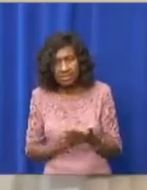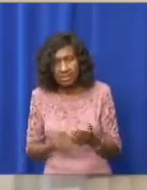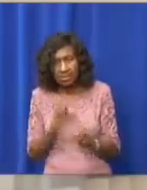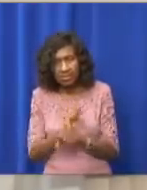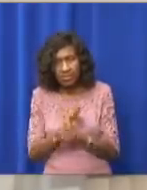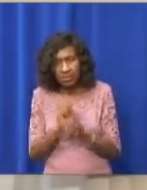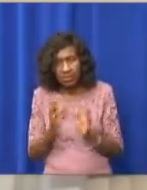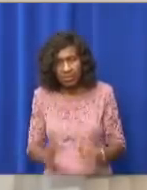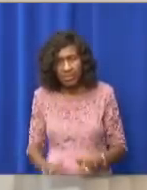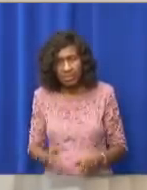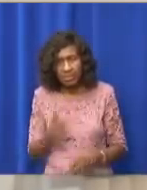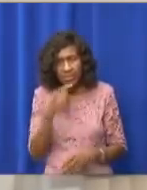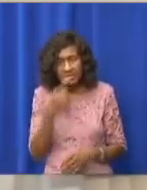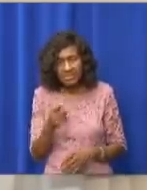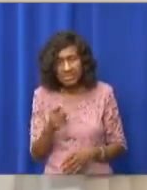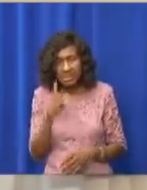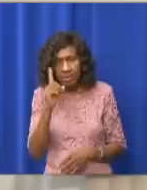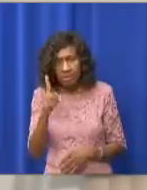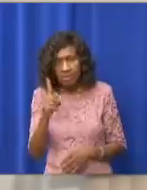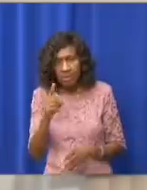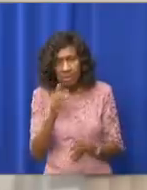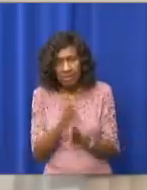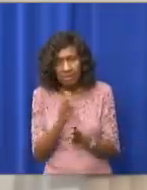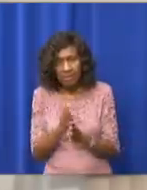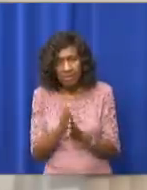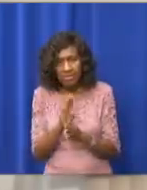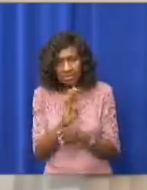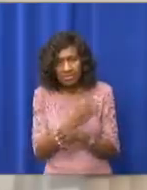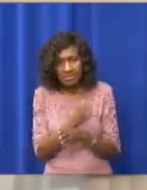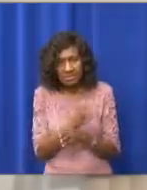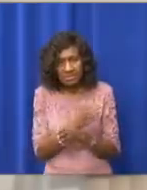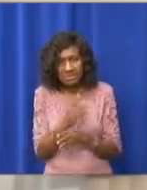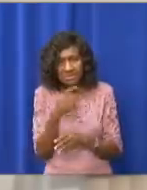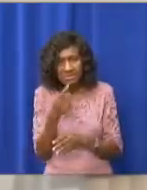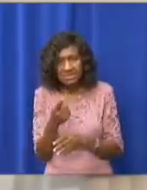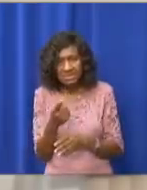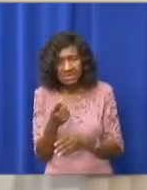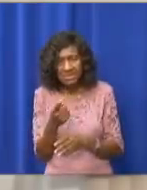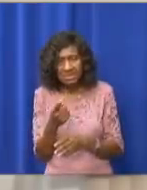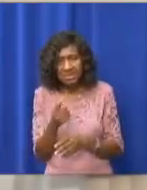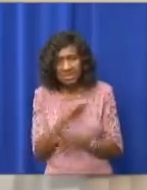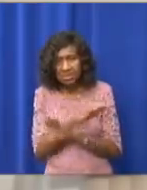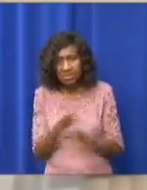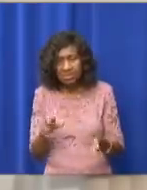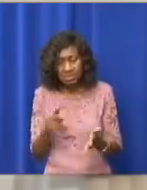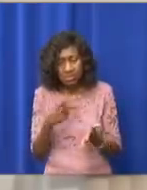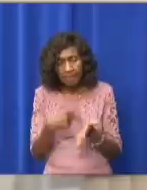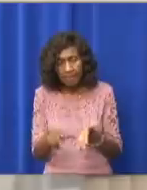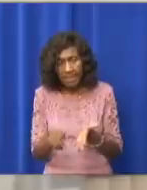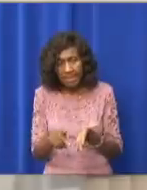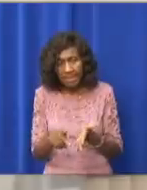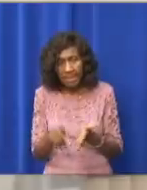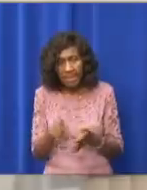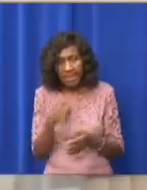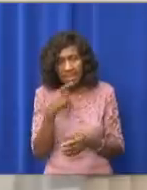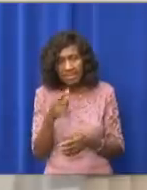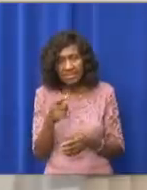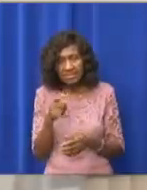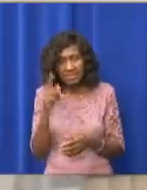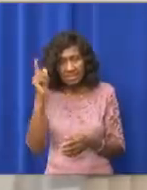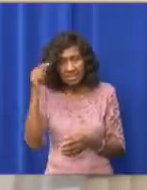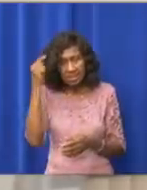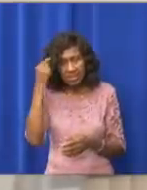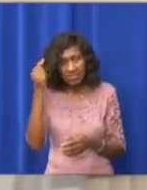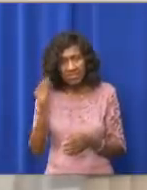from one of the bus companies, that they have not been paid, and they were told that government has not released